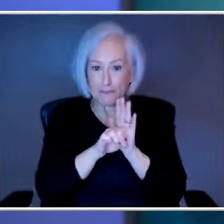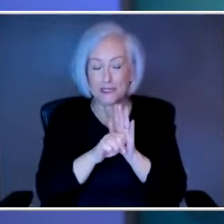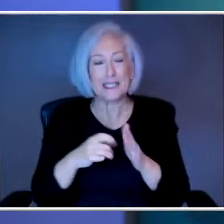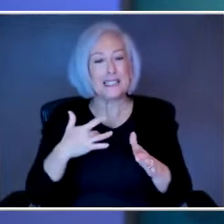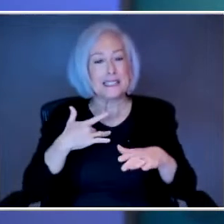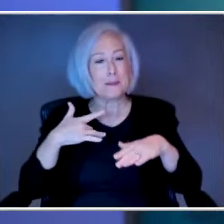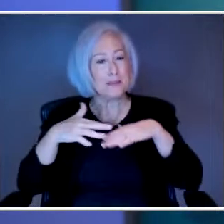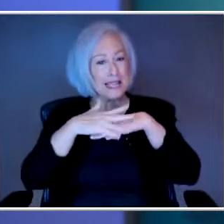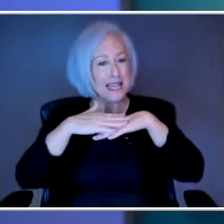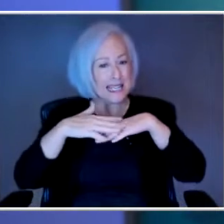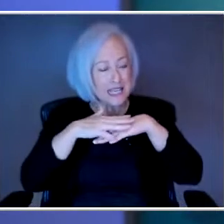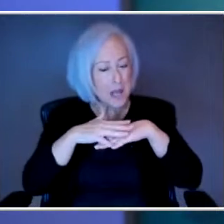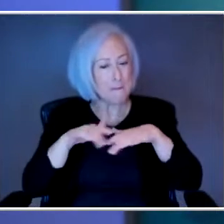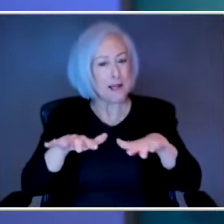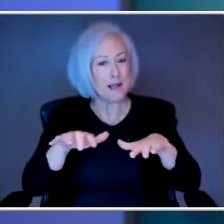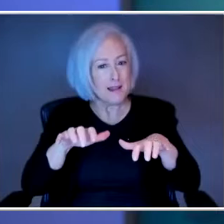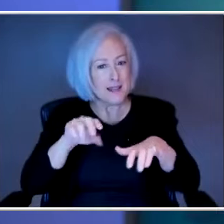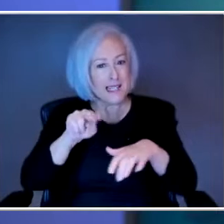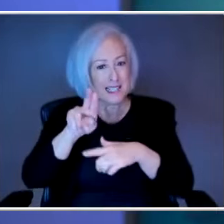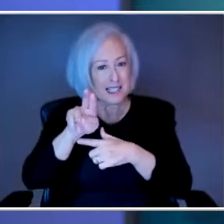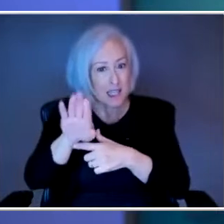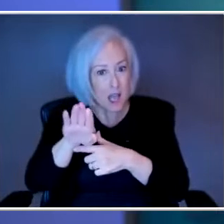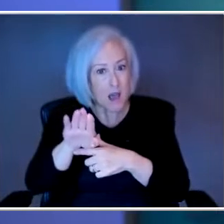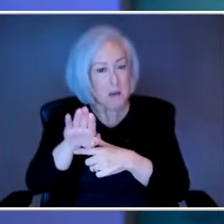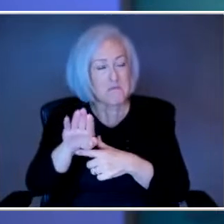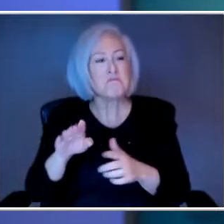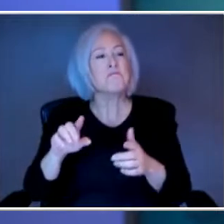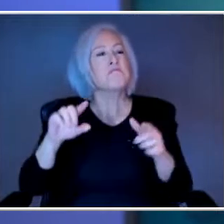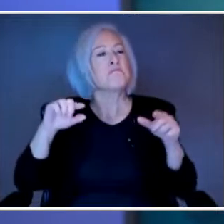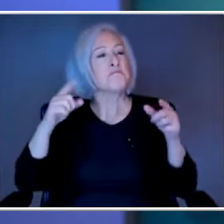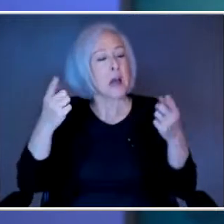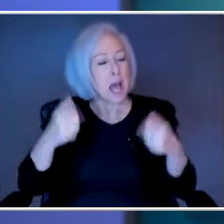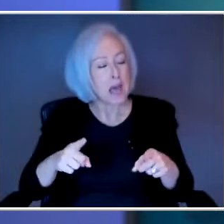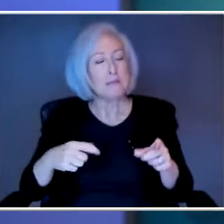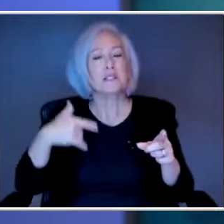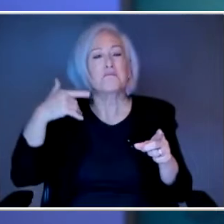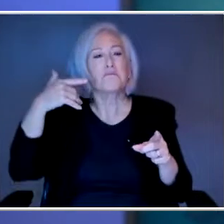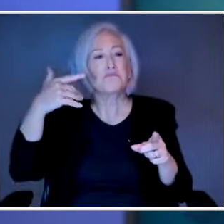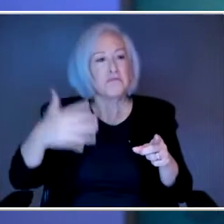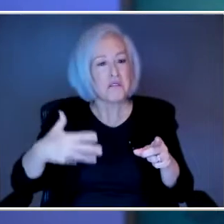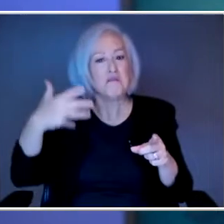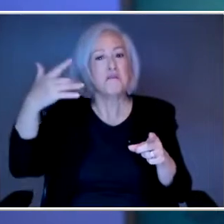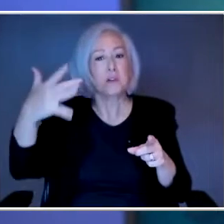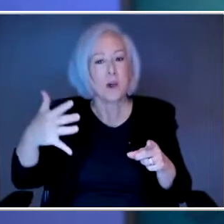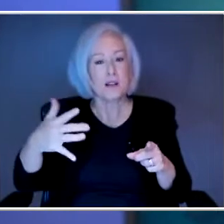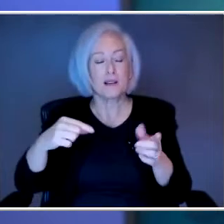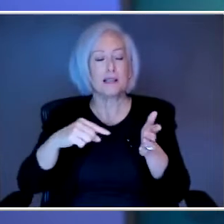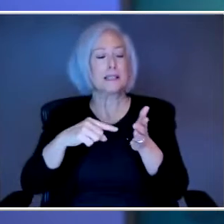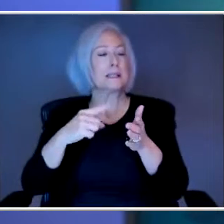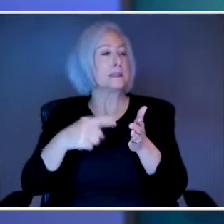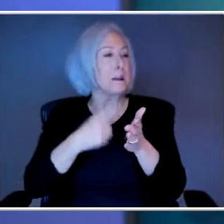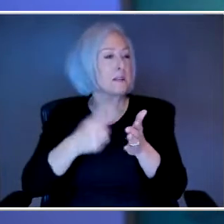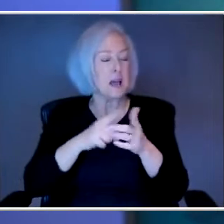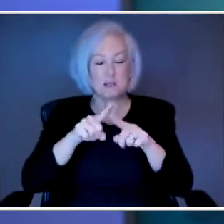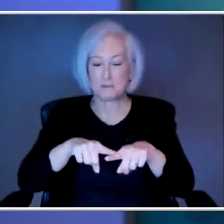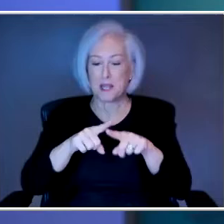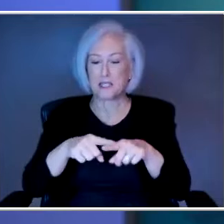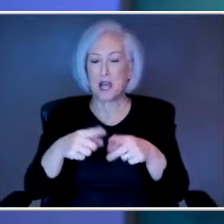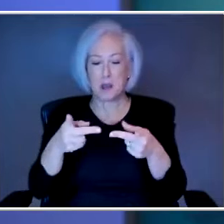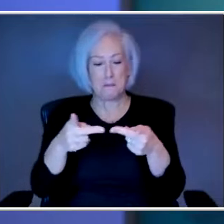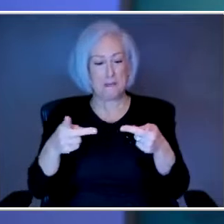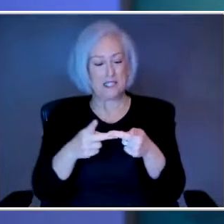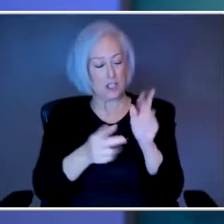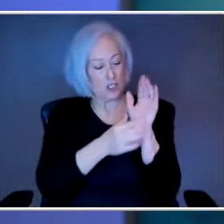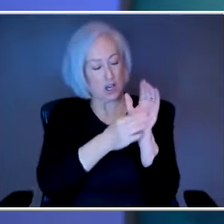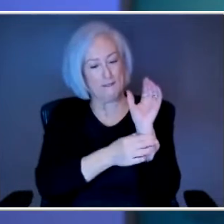It's usually episodic when it first begins, and sometimes positional, oftentimes at night. If it's just kind of left to